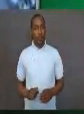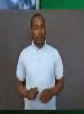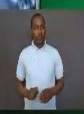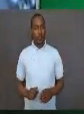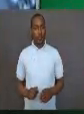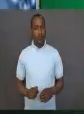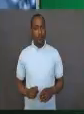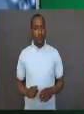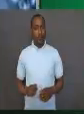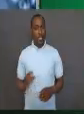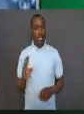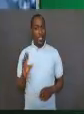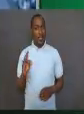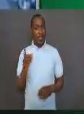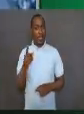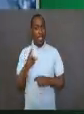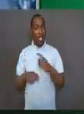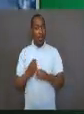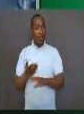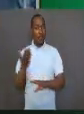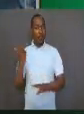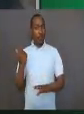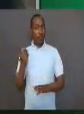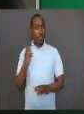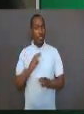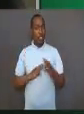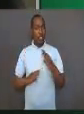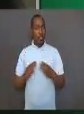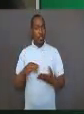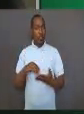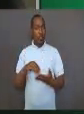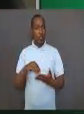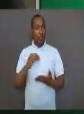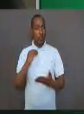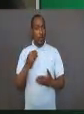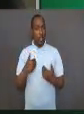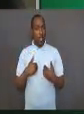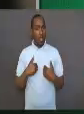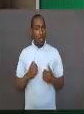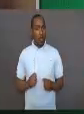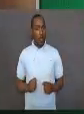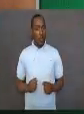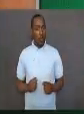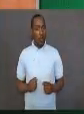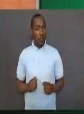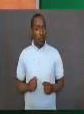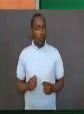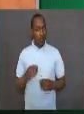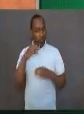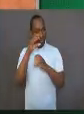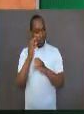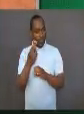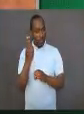years, scientists have found that microorganisms, creatures so small they can only be seen with the help of a microscope, are the